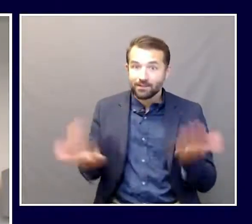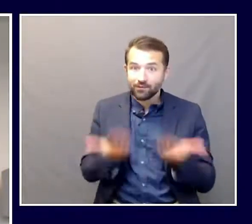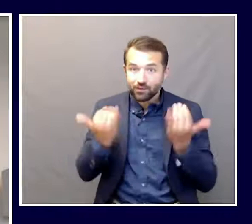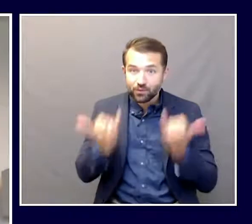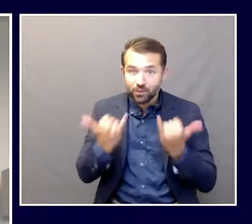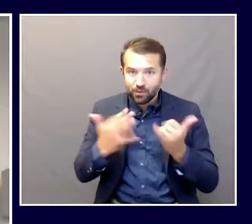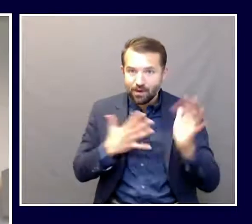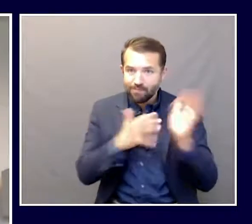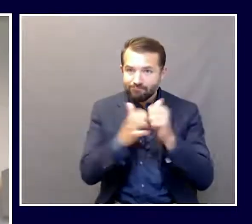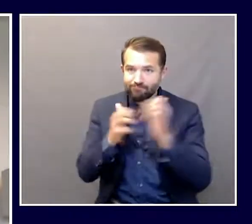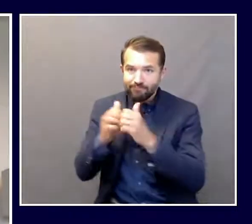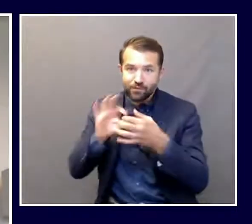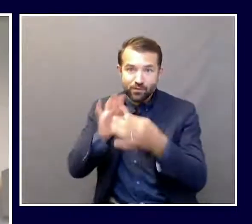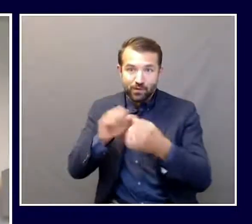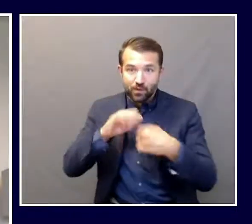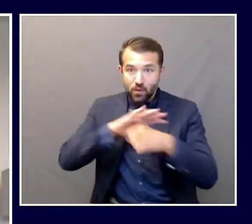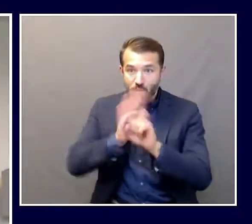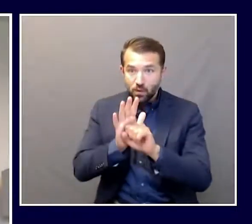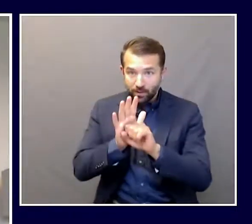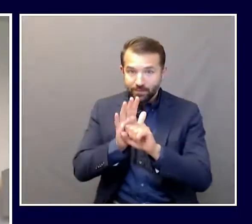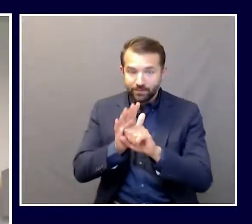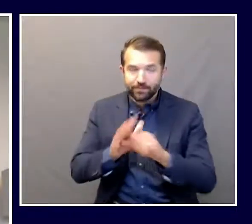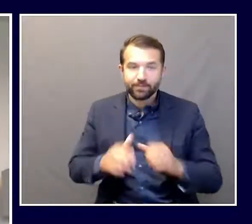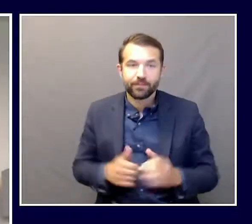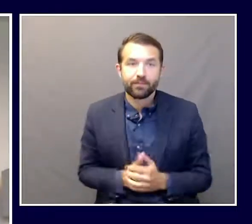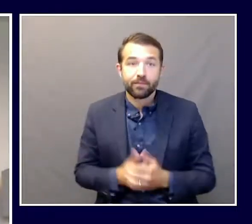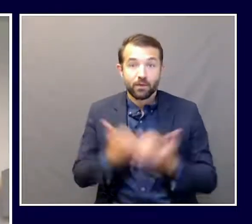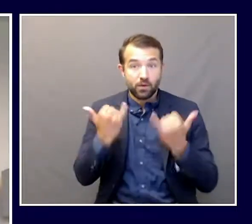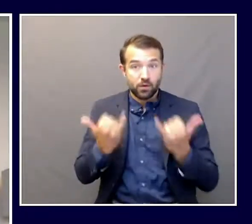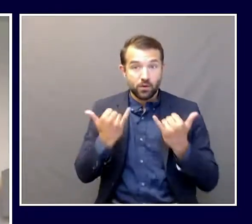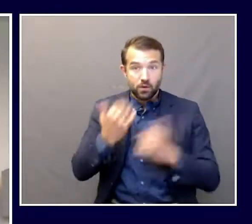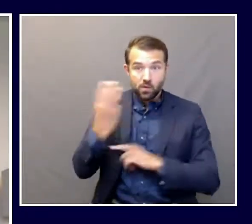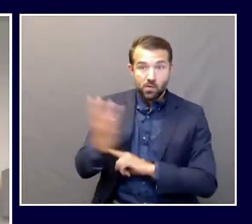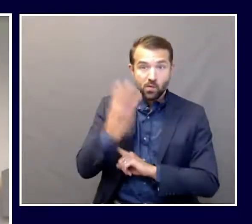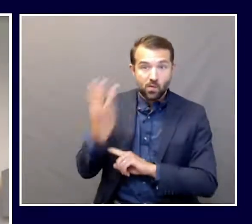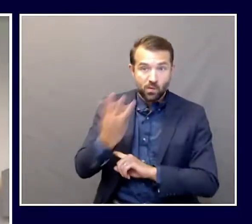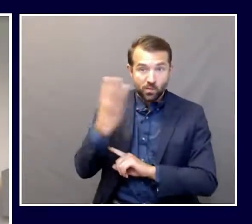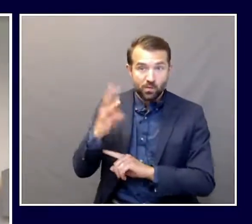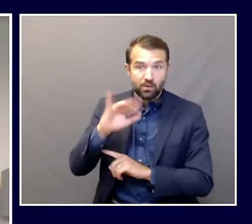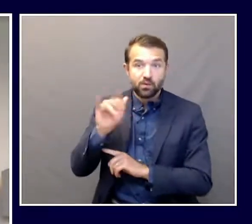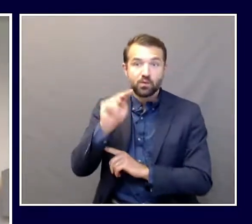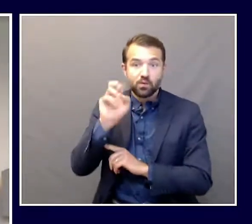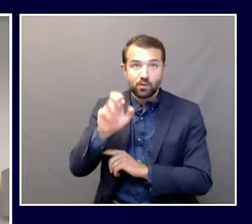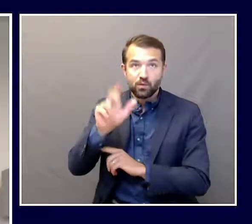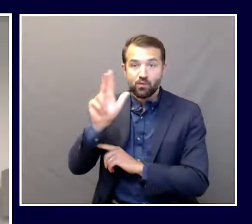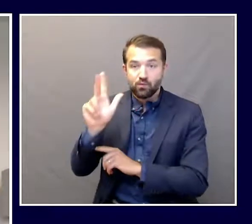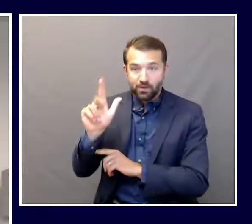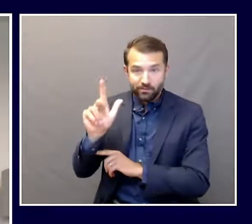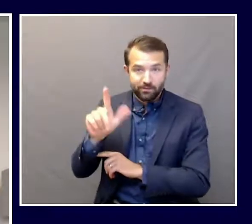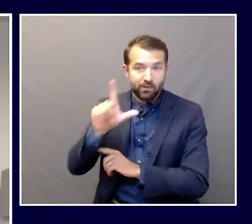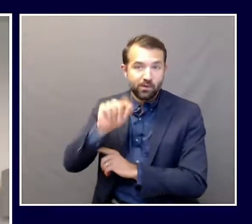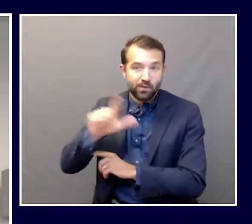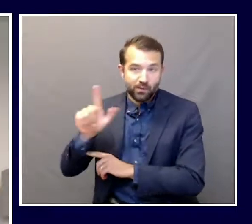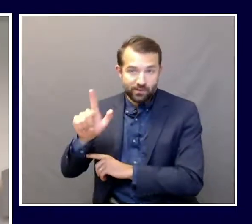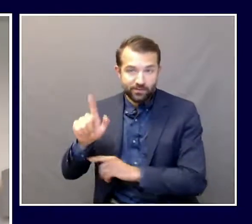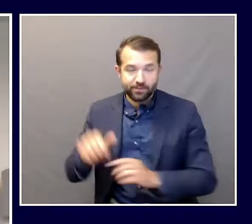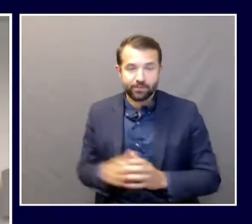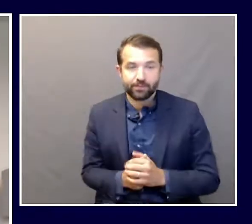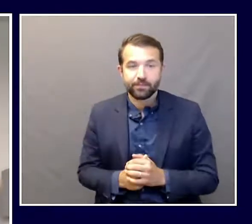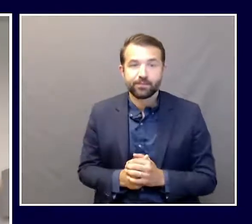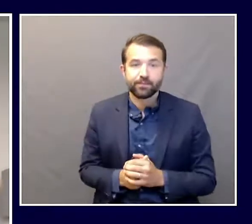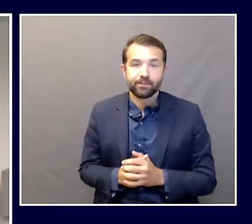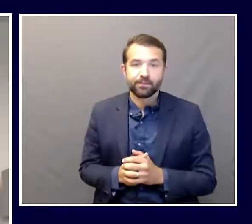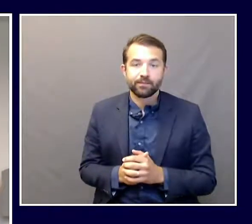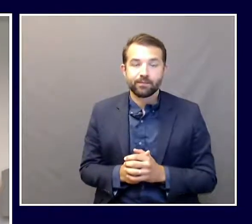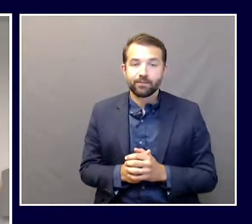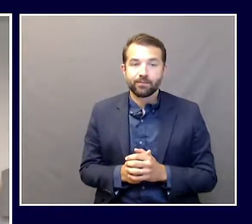we are with respect to COVID-19 for today, Wednesday, June 23rd, 2021. And